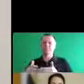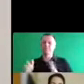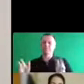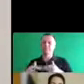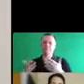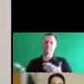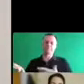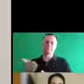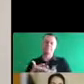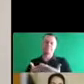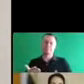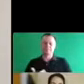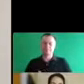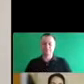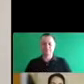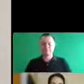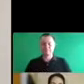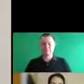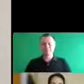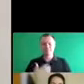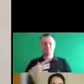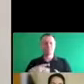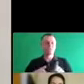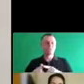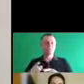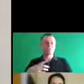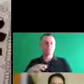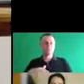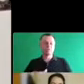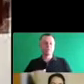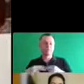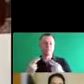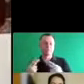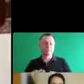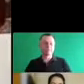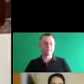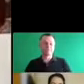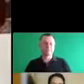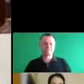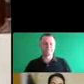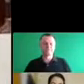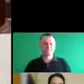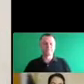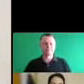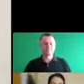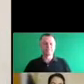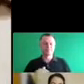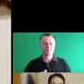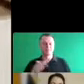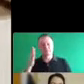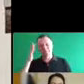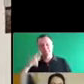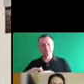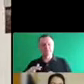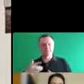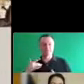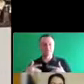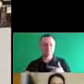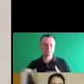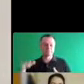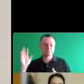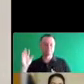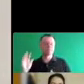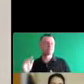learn more, you know, as much as I could about their